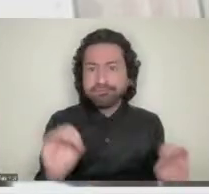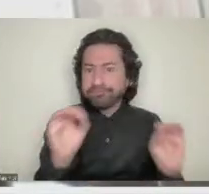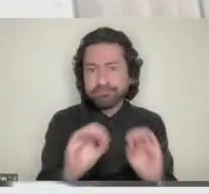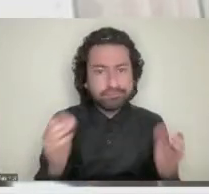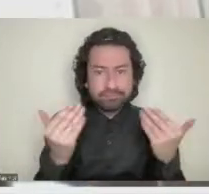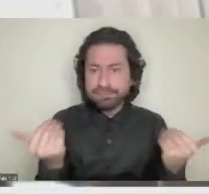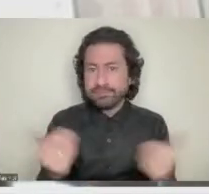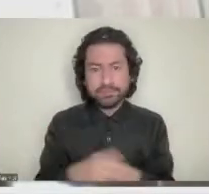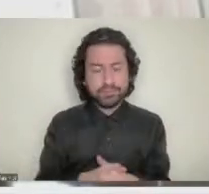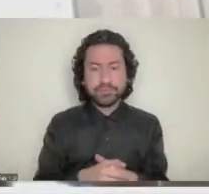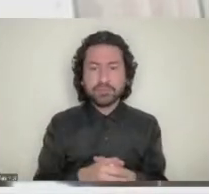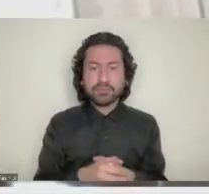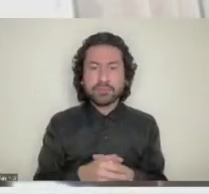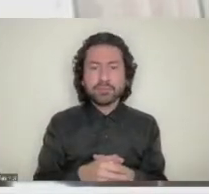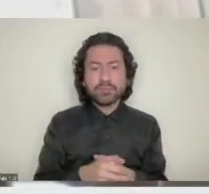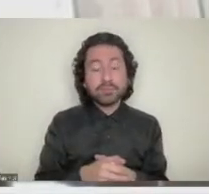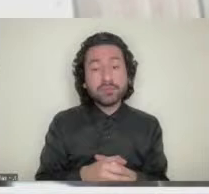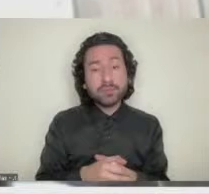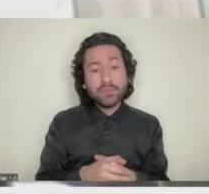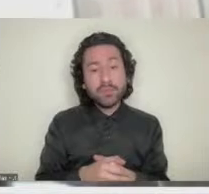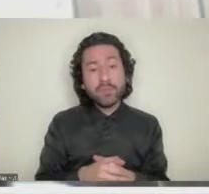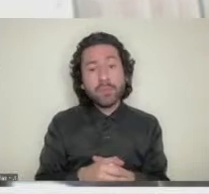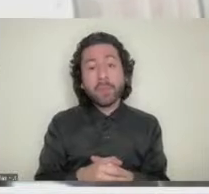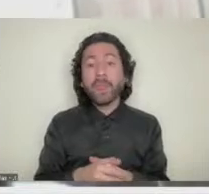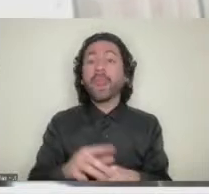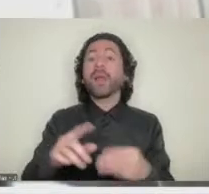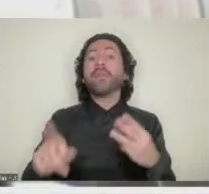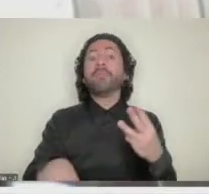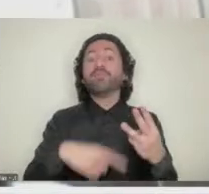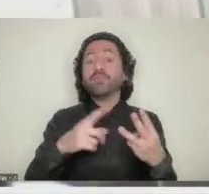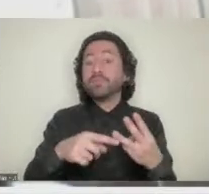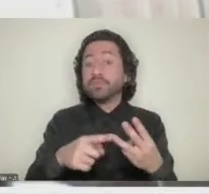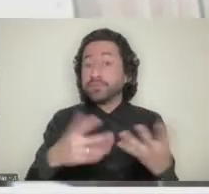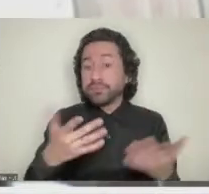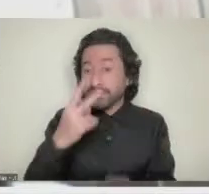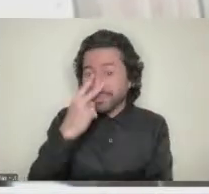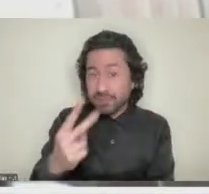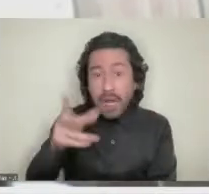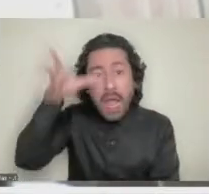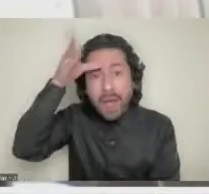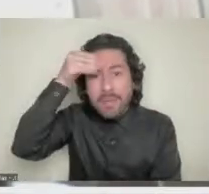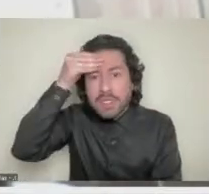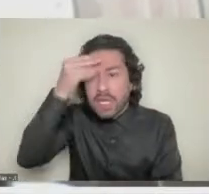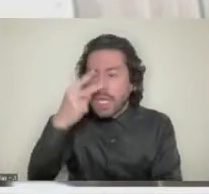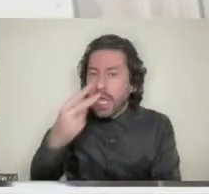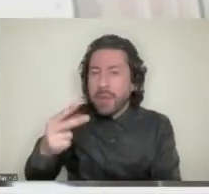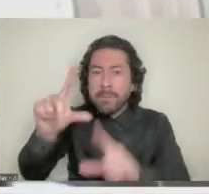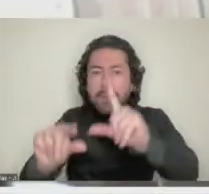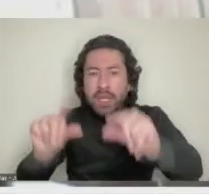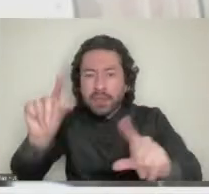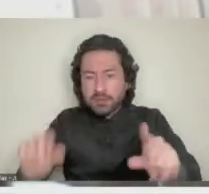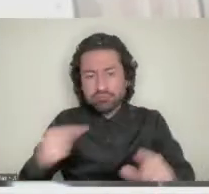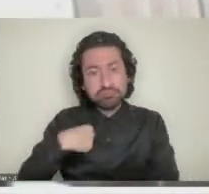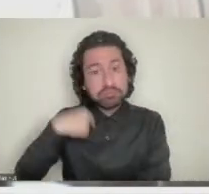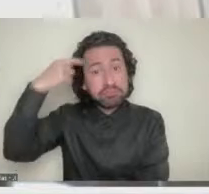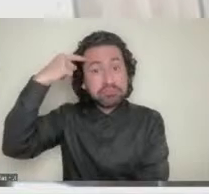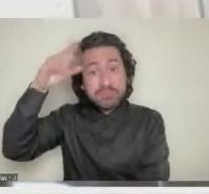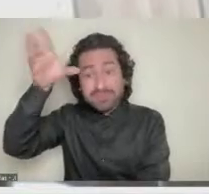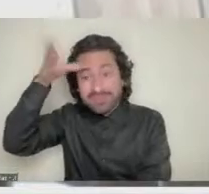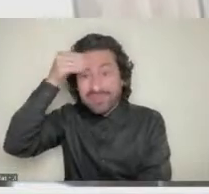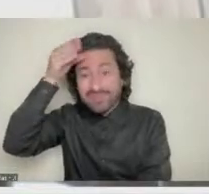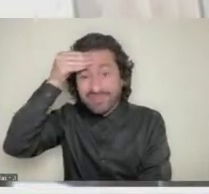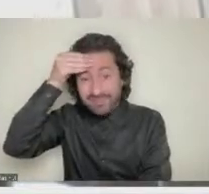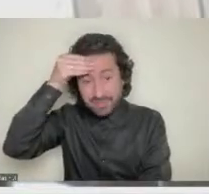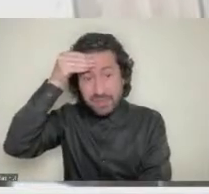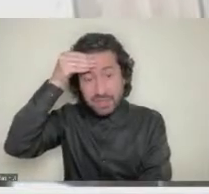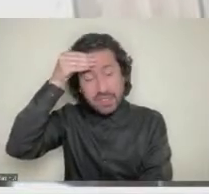is not being done. And the other thing that we need to make sure is that